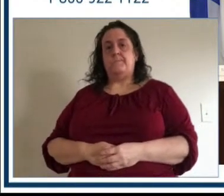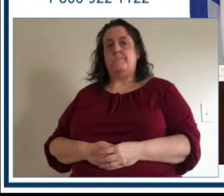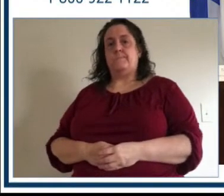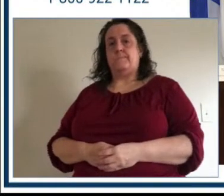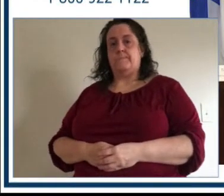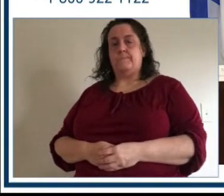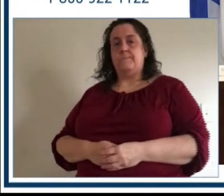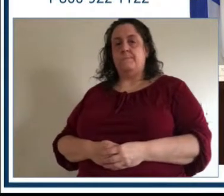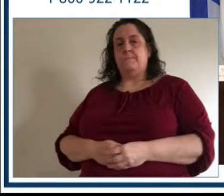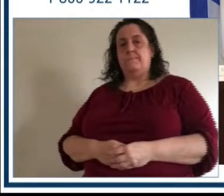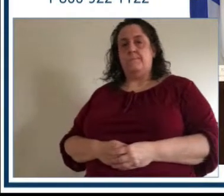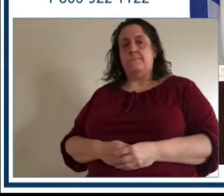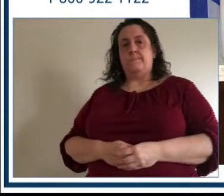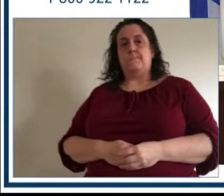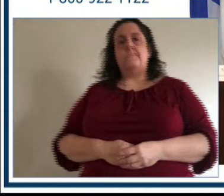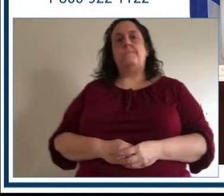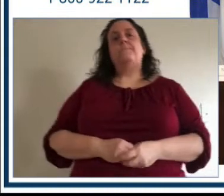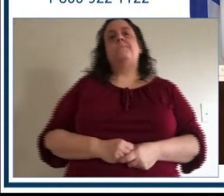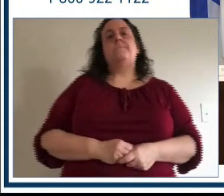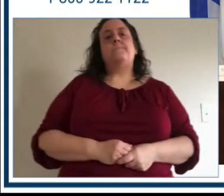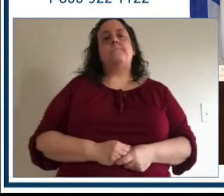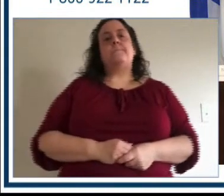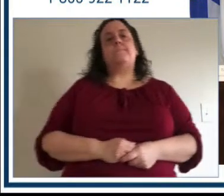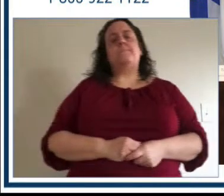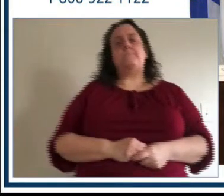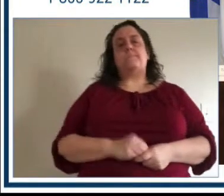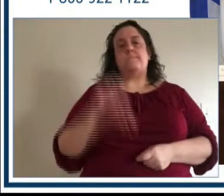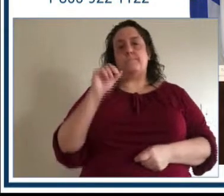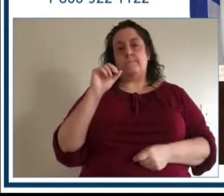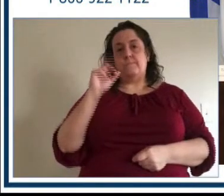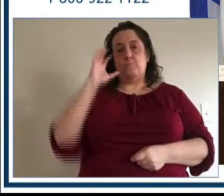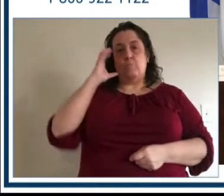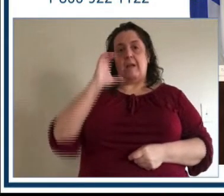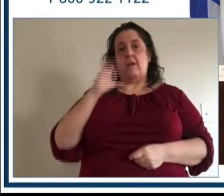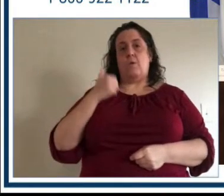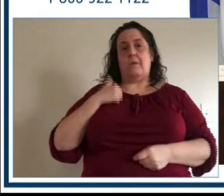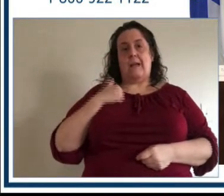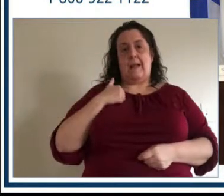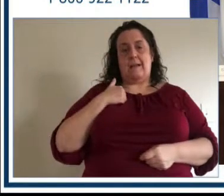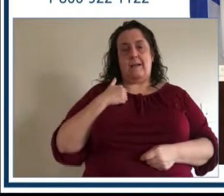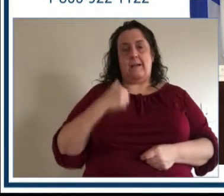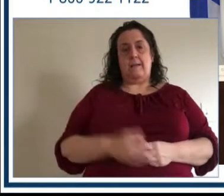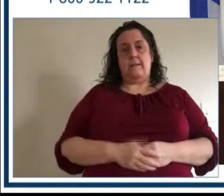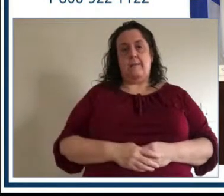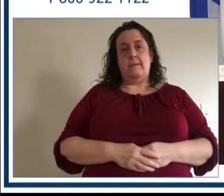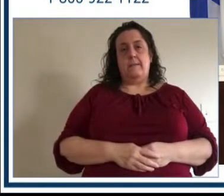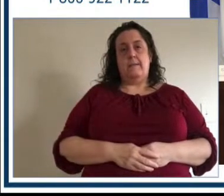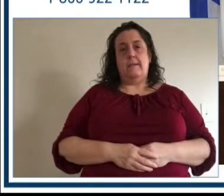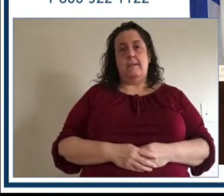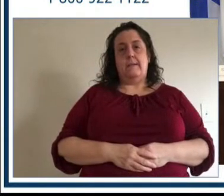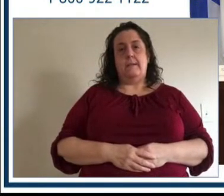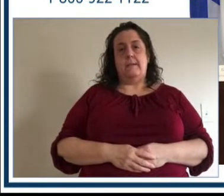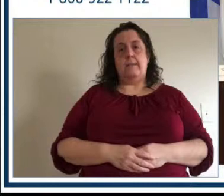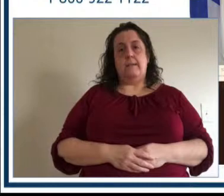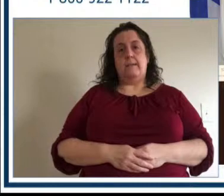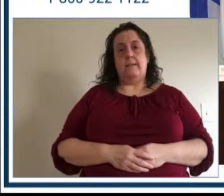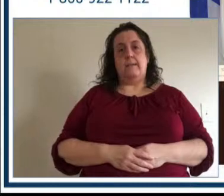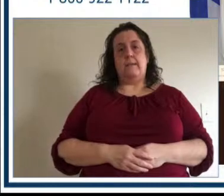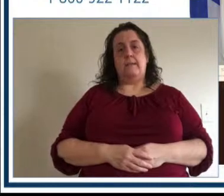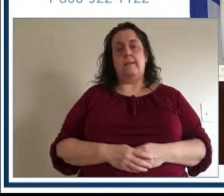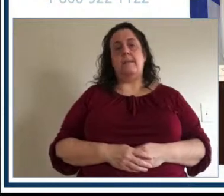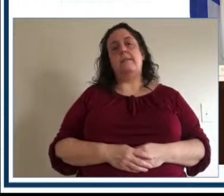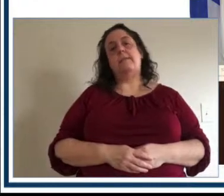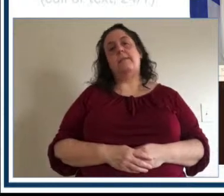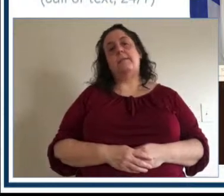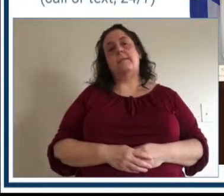ahead, Adrian. Good afternoon. Dr. Strang, I talked to parents of Beaubassin School, and they are wondering whether